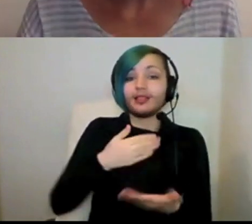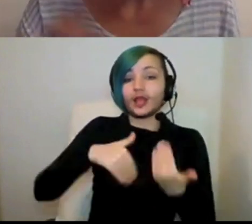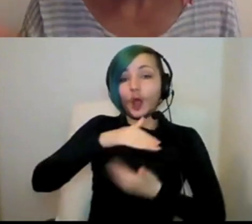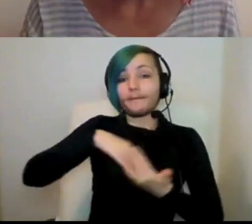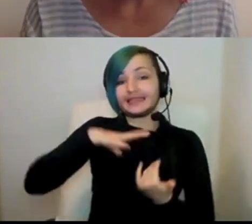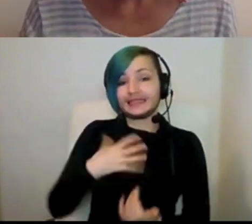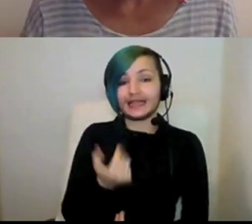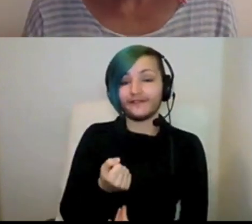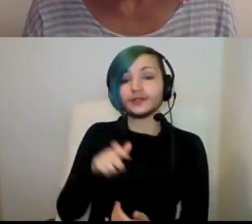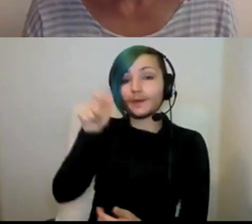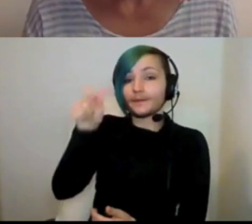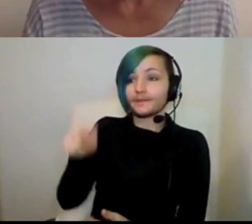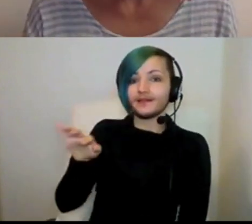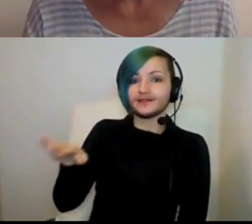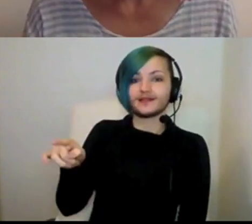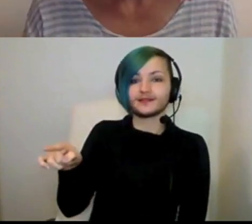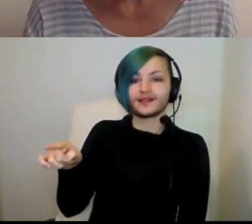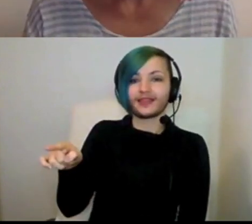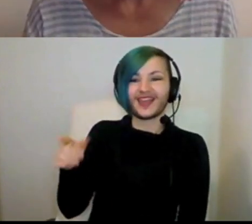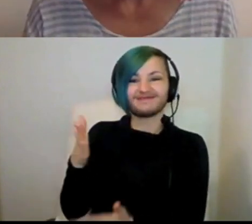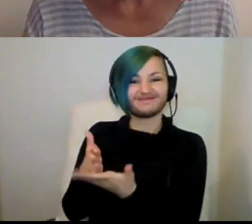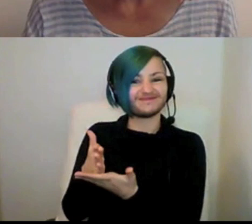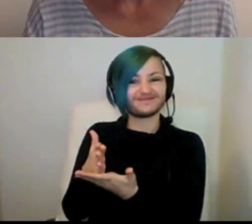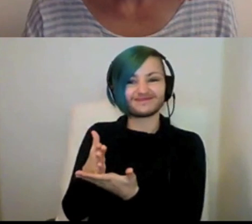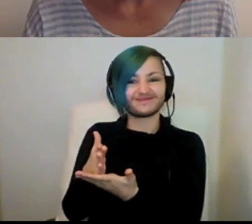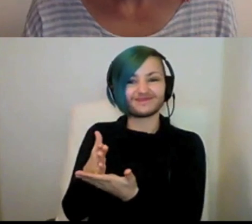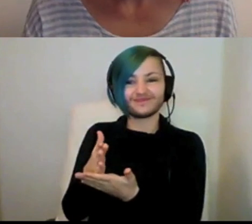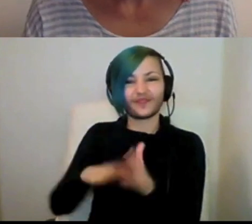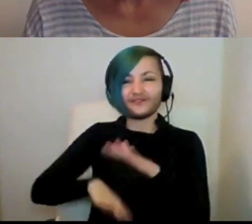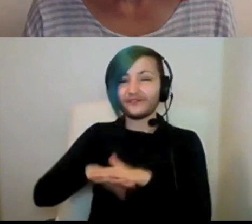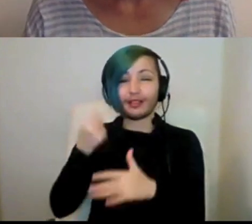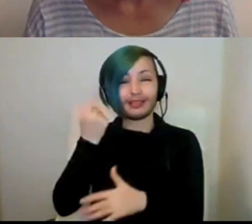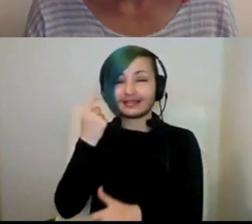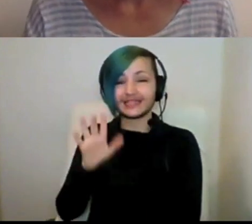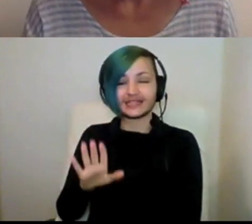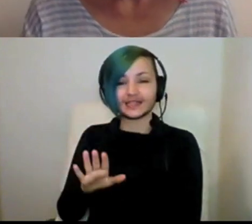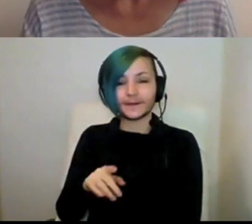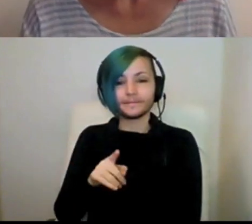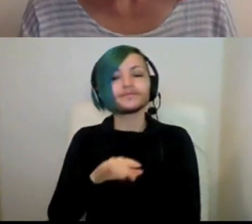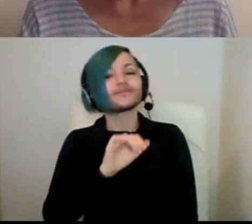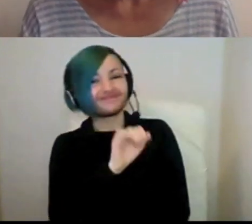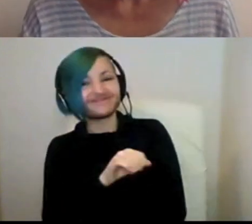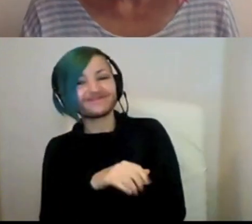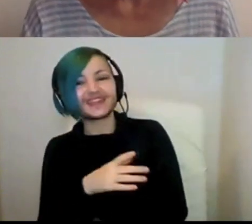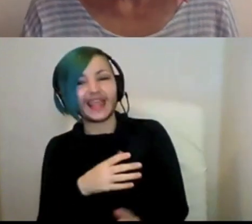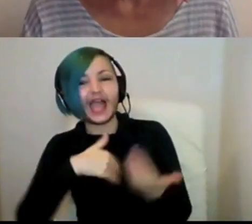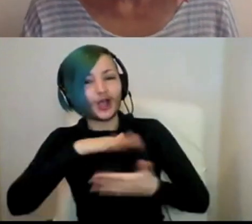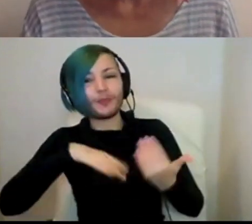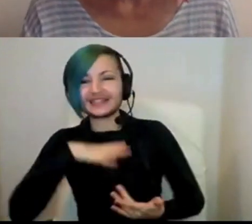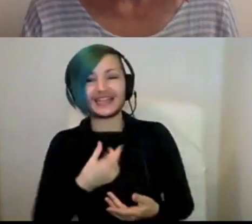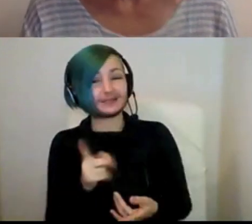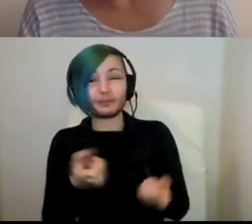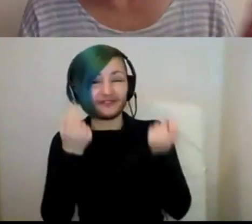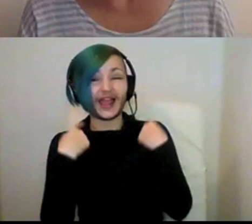at the other end of that isn't necessarily going to really understand what that means. People don't know what complex needs. No, if somebody